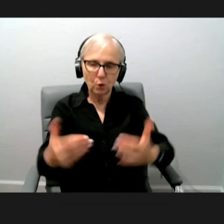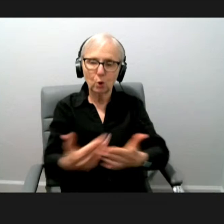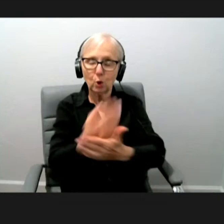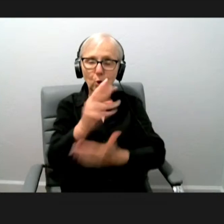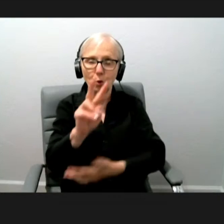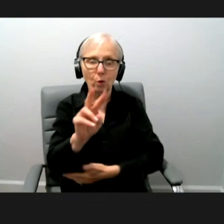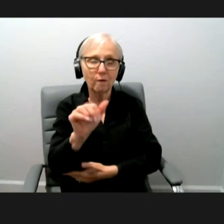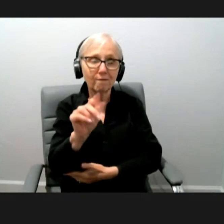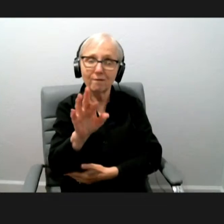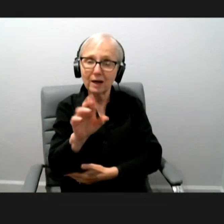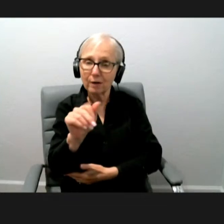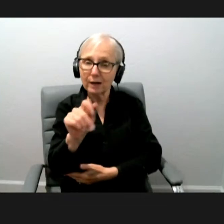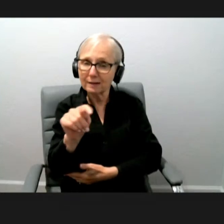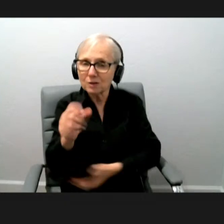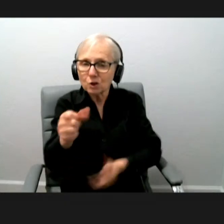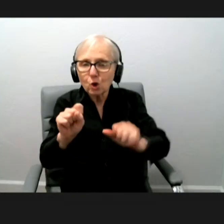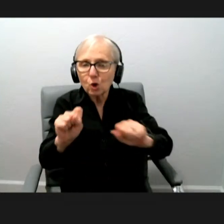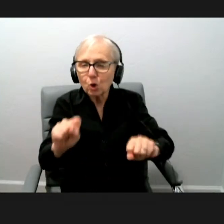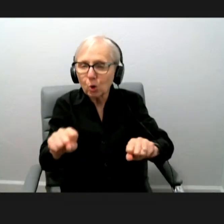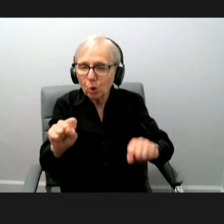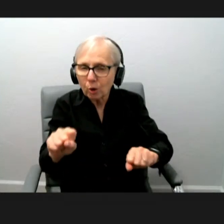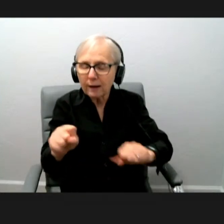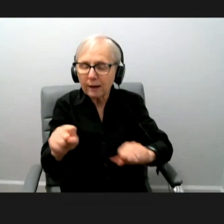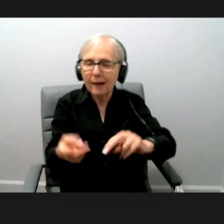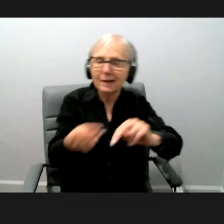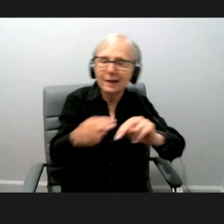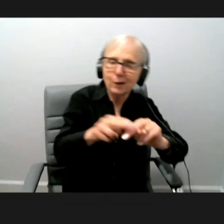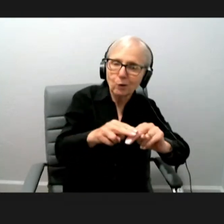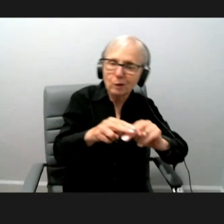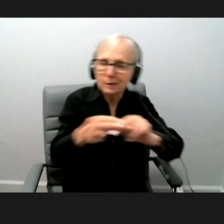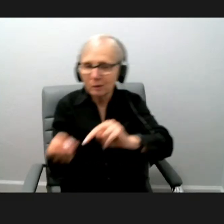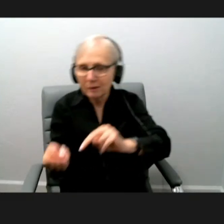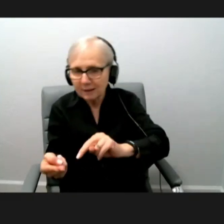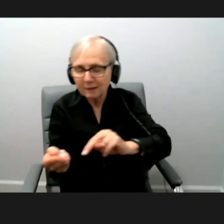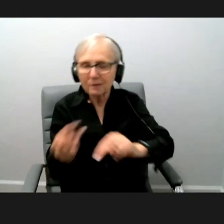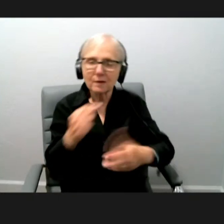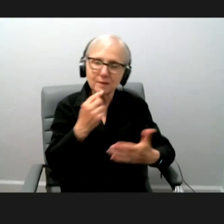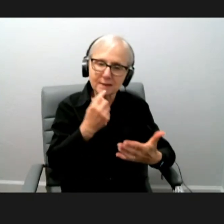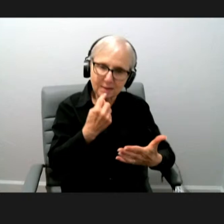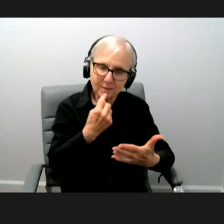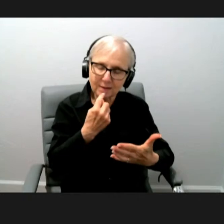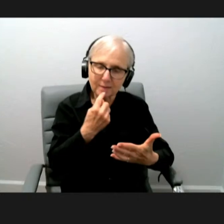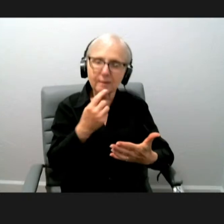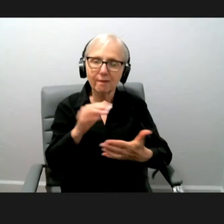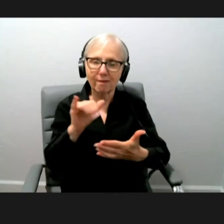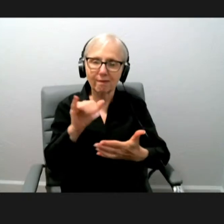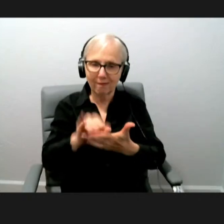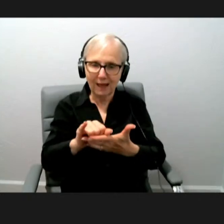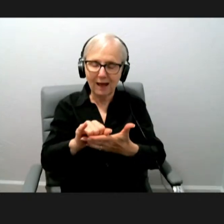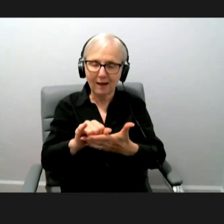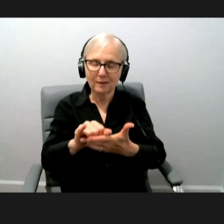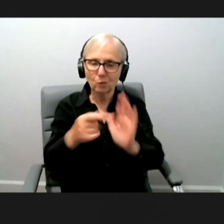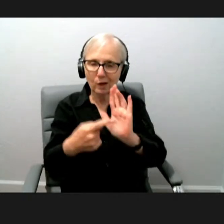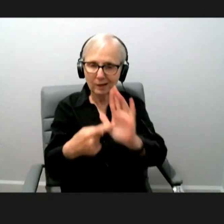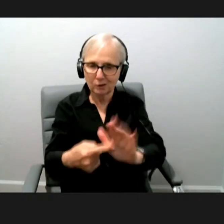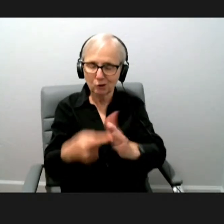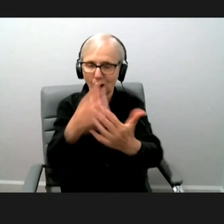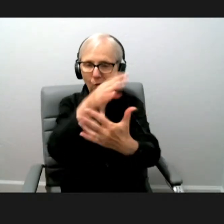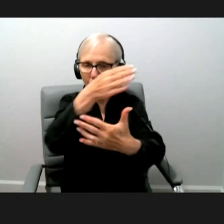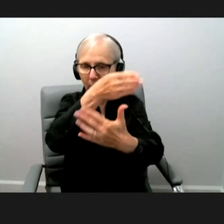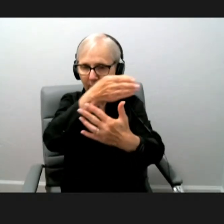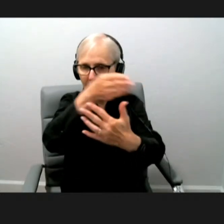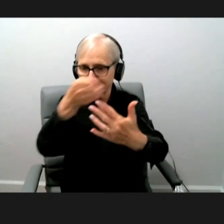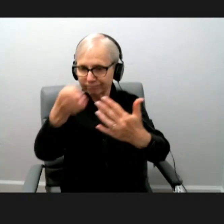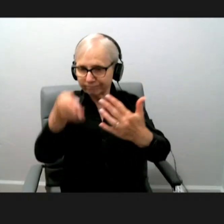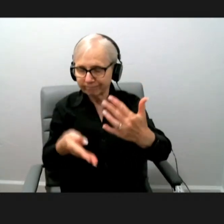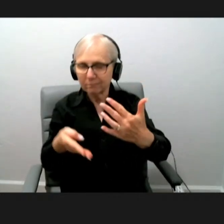do have an increased or decreased level of severity. And so that range of possibilities does account for a slight increase in severity. But at this point, we